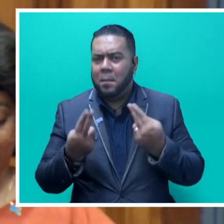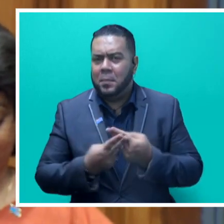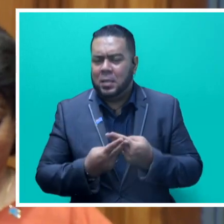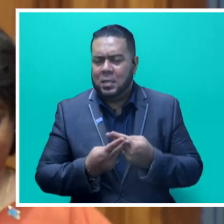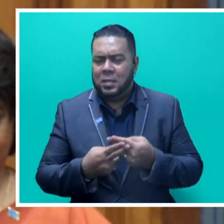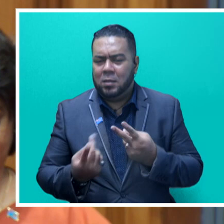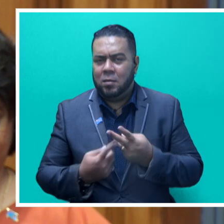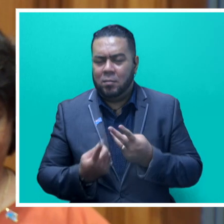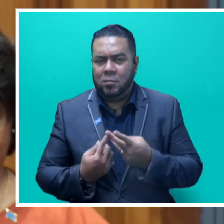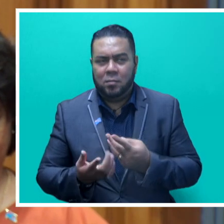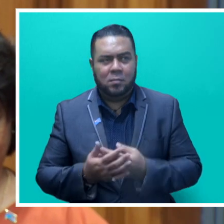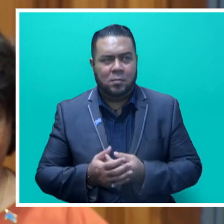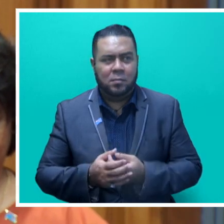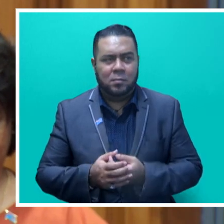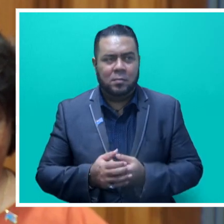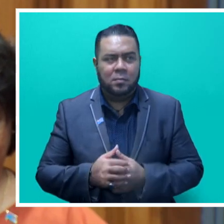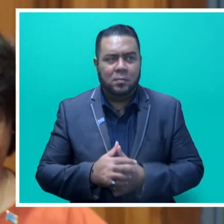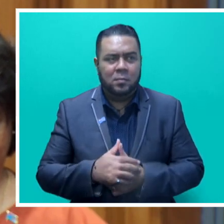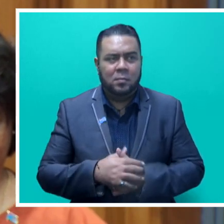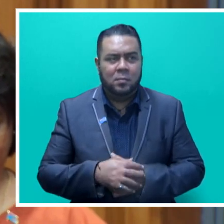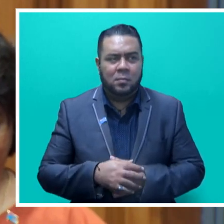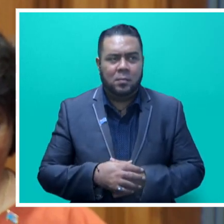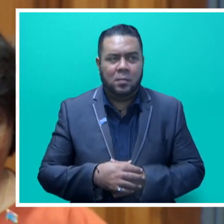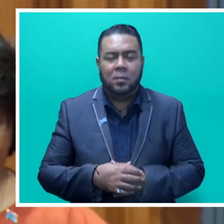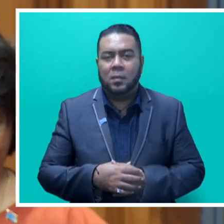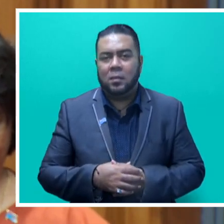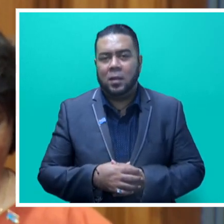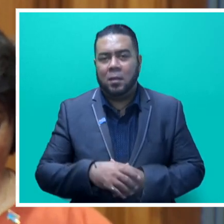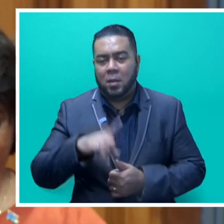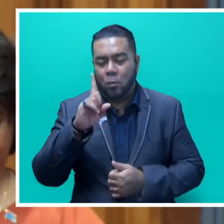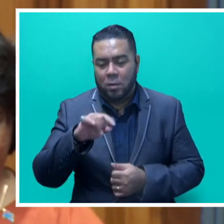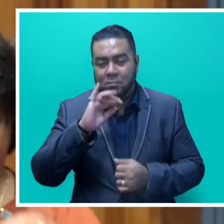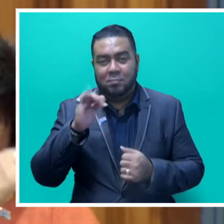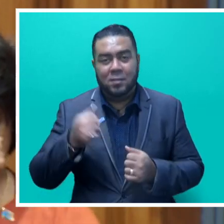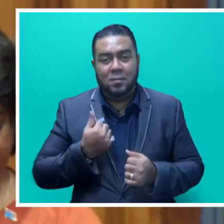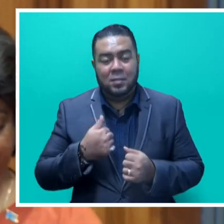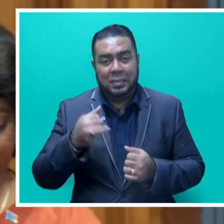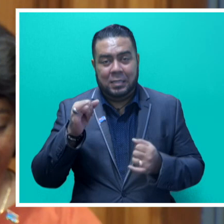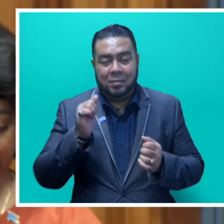Sulias, and Chone, and my sole surviving sibling, Tupo, and their respective families and in-laws.